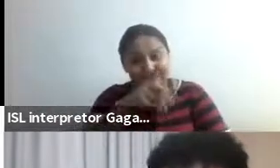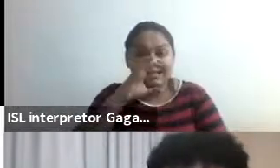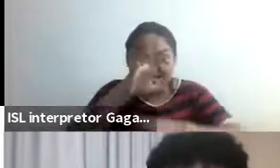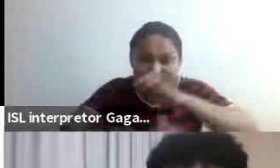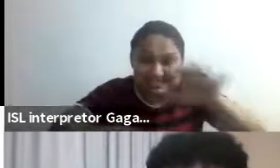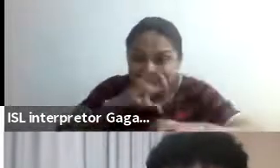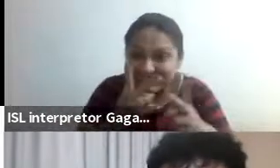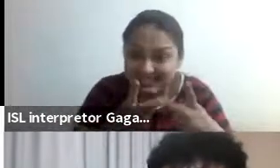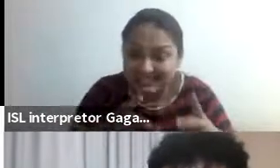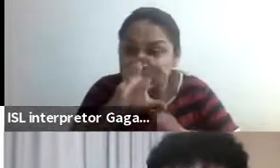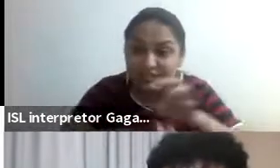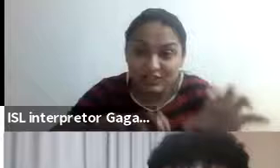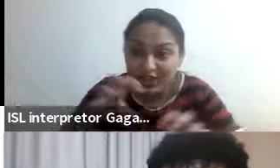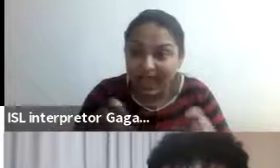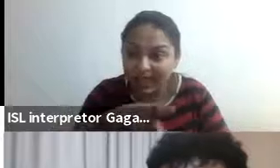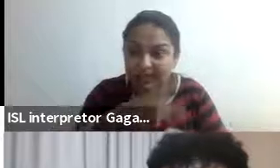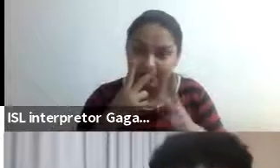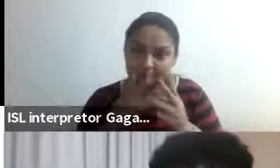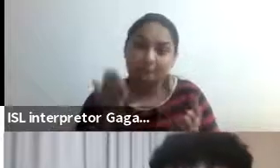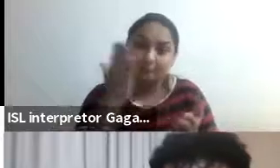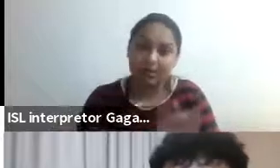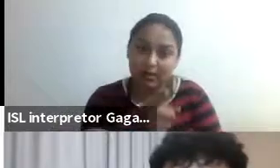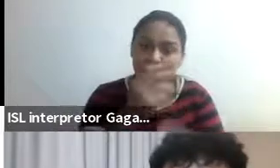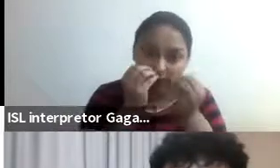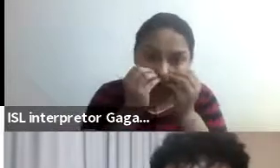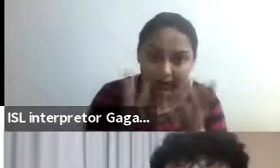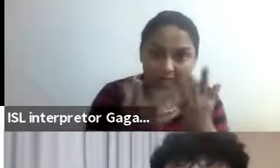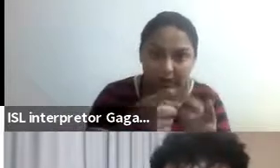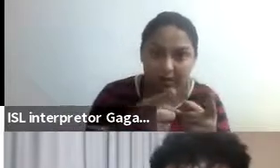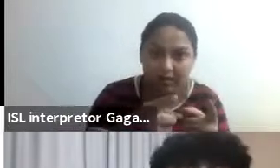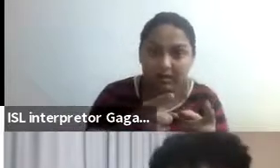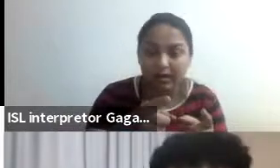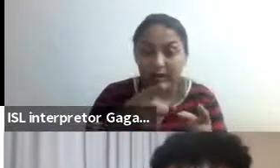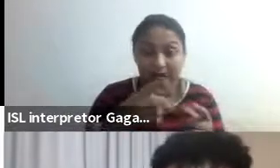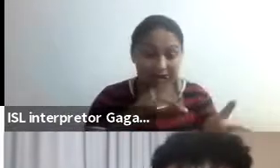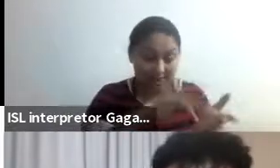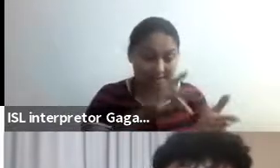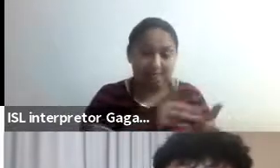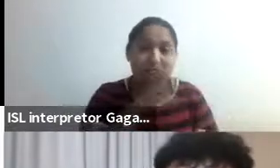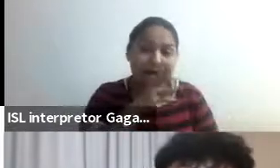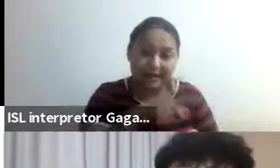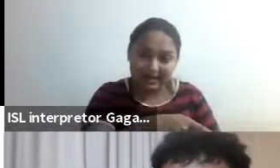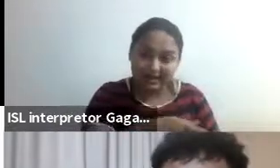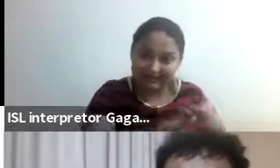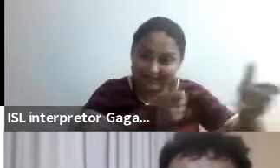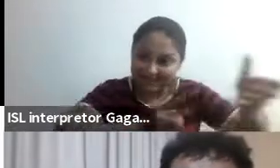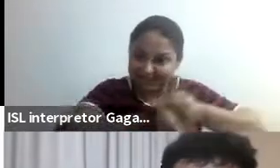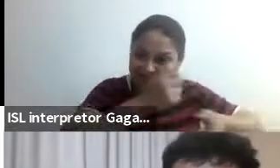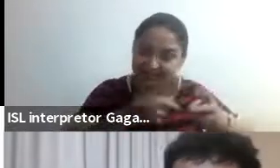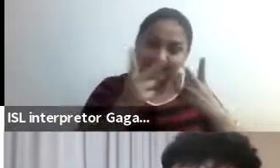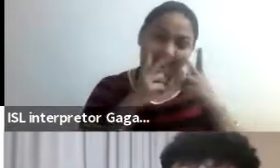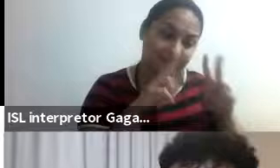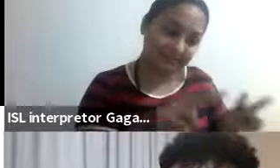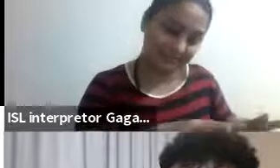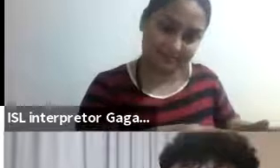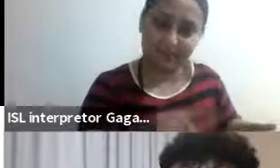visited the well, visited as like sort of wandered into the village and had gone to the well for water. But she hadn't actually seen